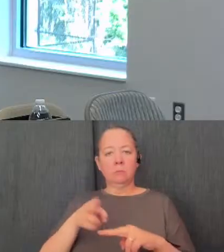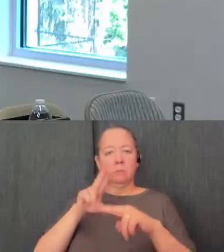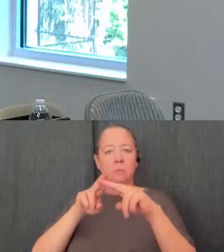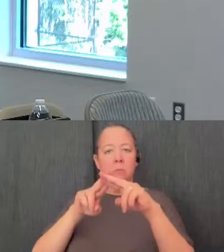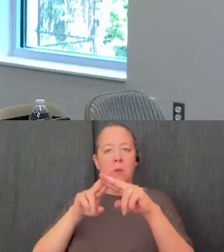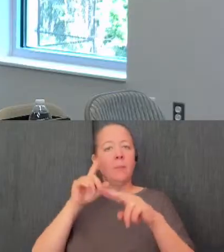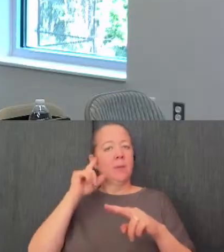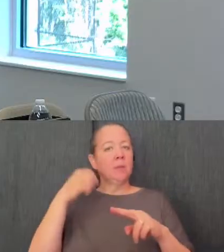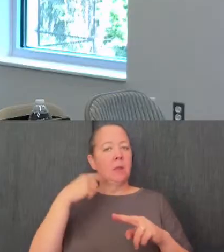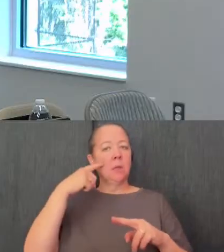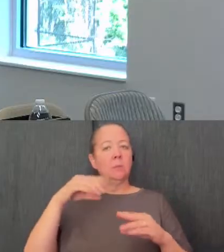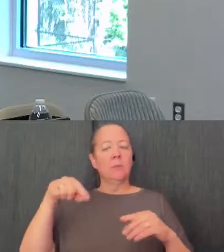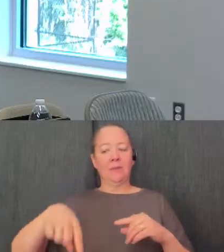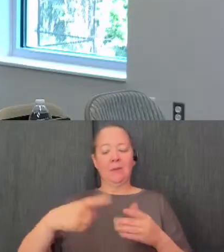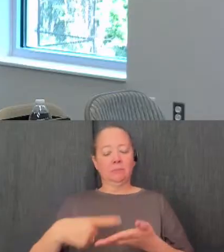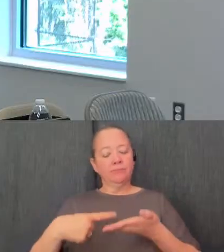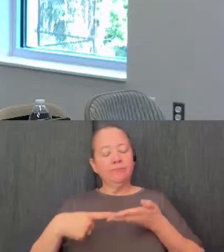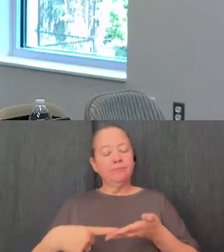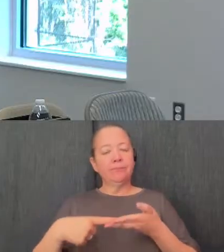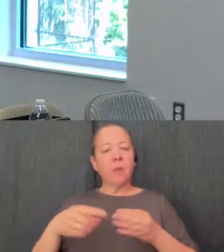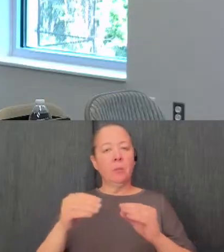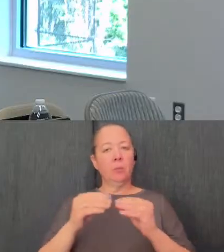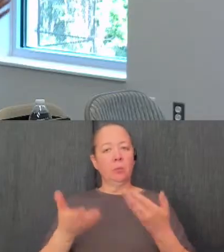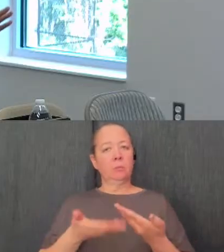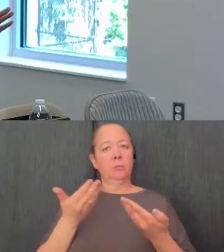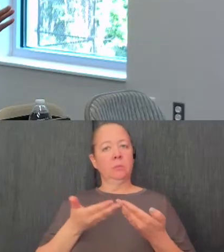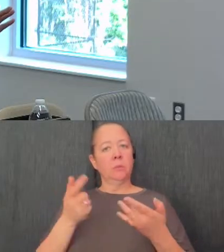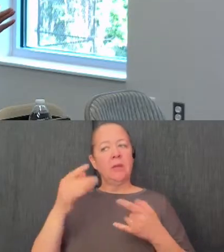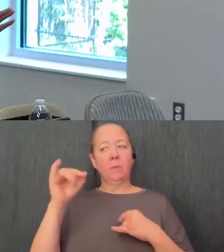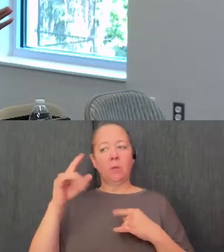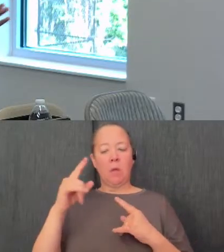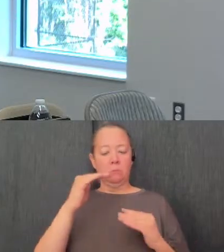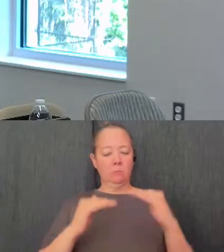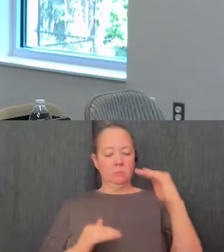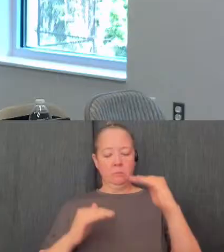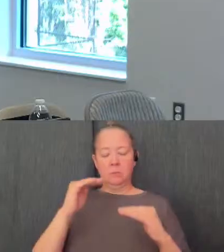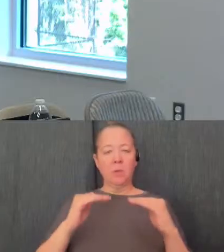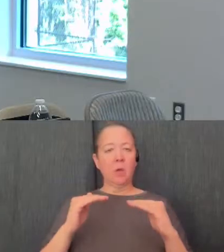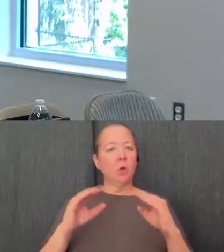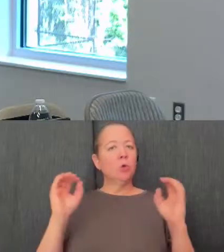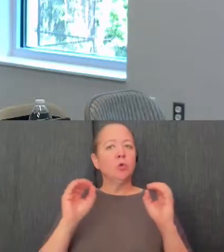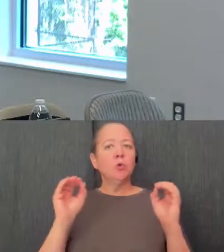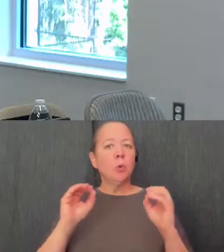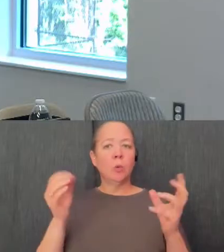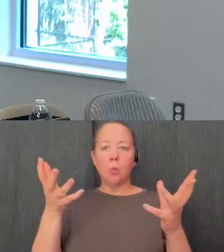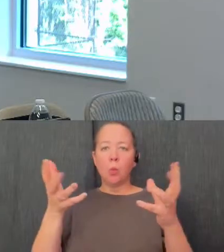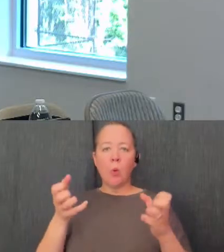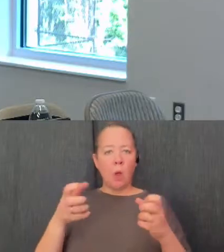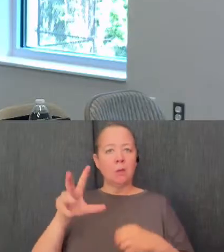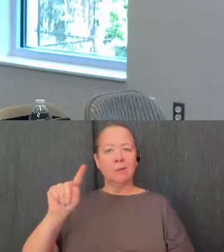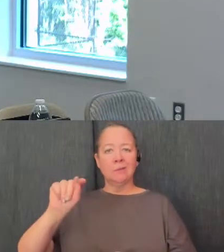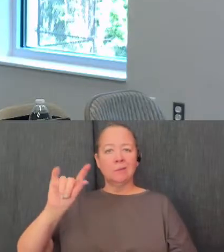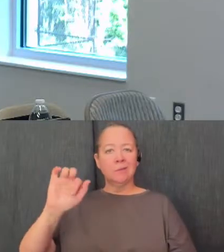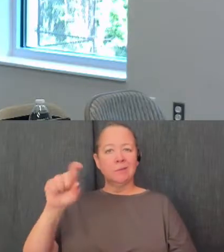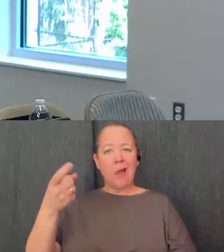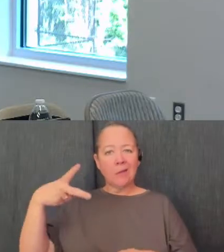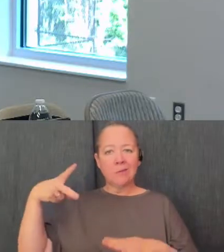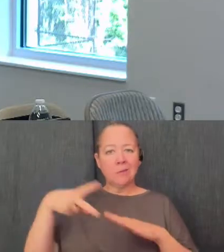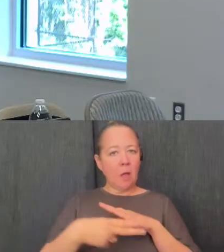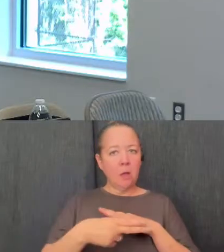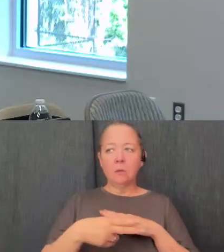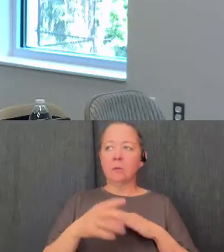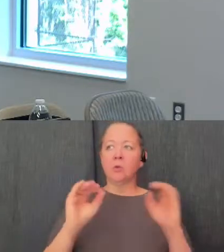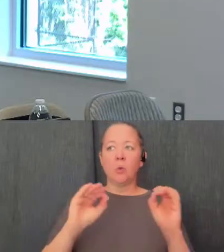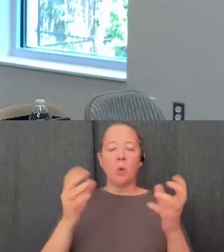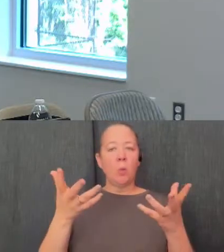things, right? Because right now we're talking about no one wants a tax cut, right? No one does. All right, excuse me, no one wants a tax increase. No one